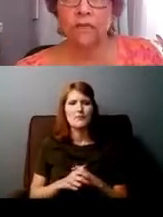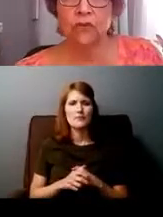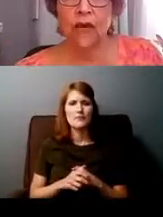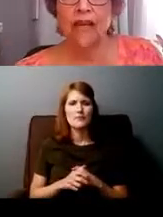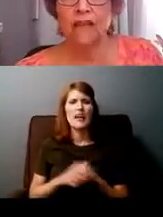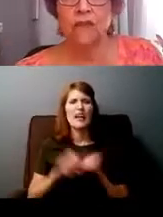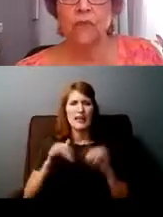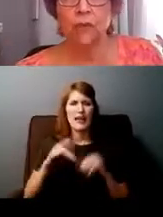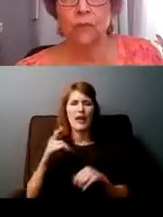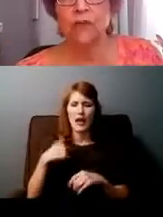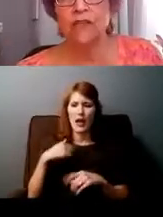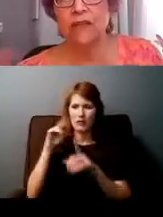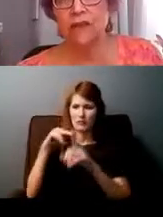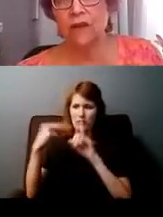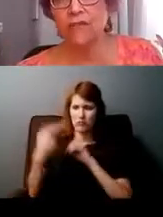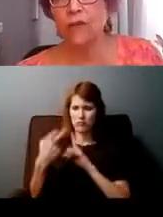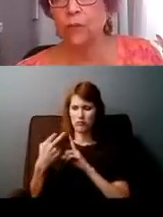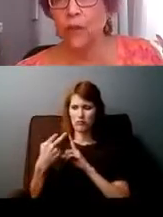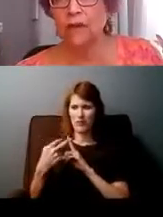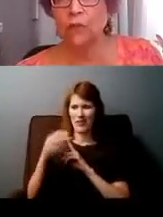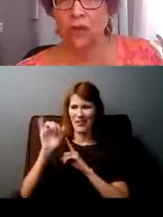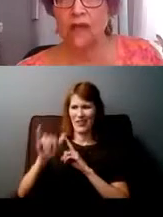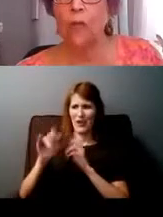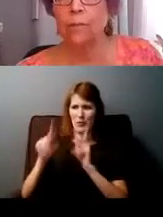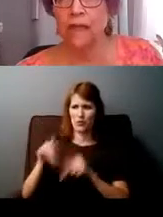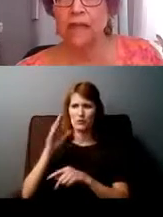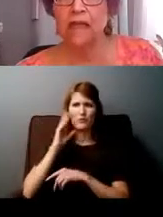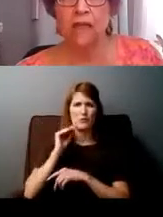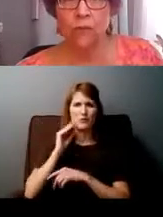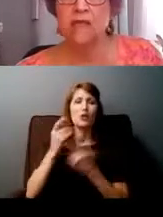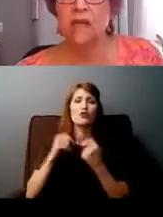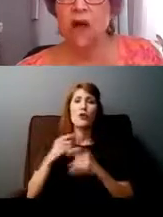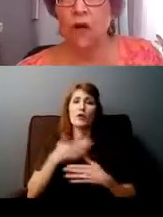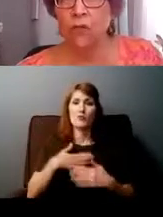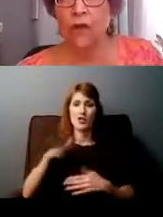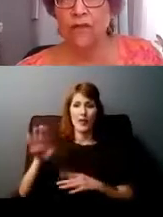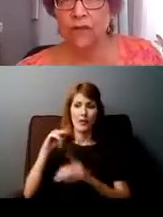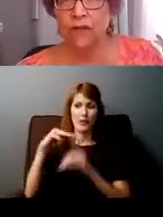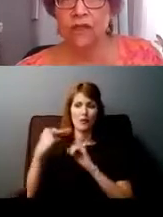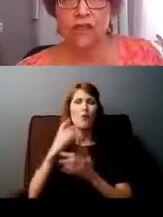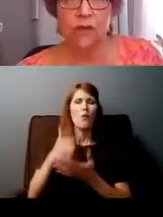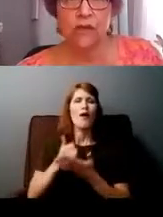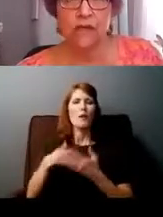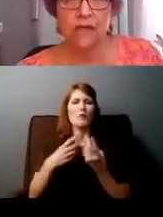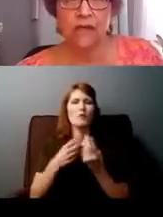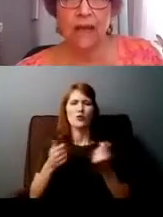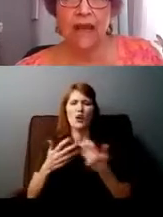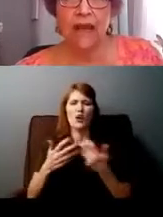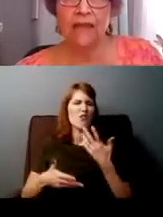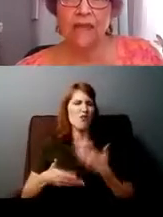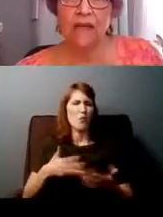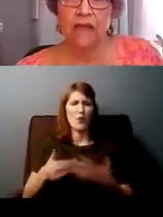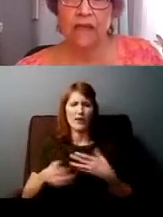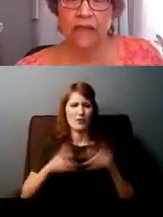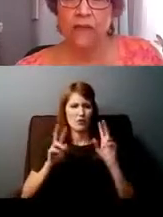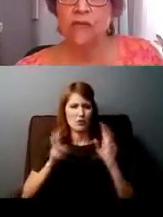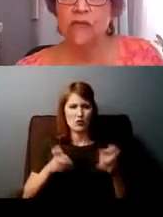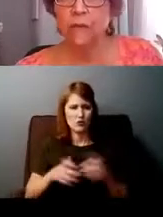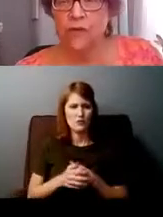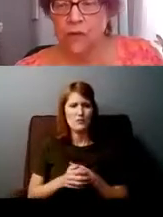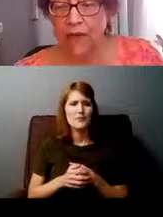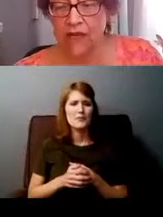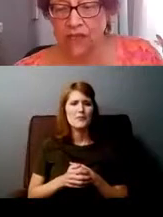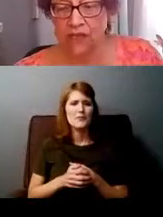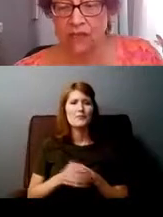through? Trying to appreciate their viewpoint will help me resolve whatever the issue is. And then